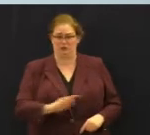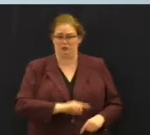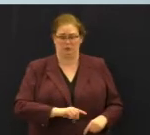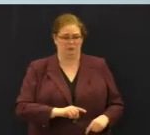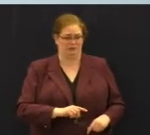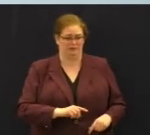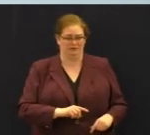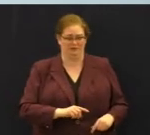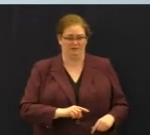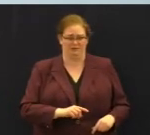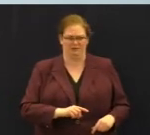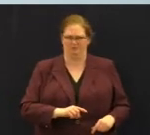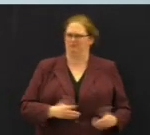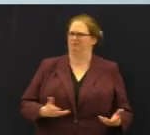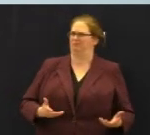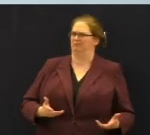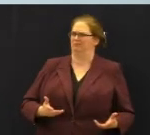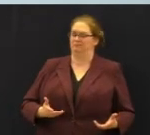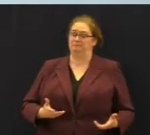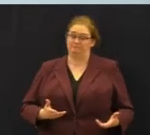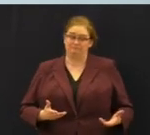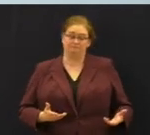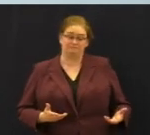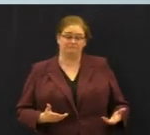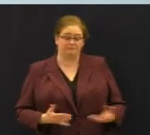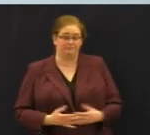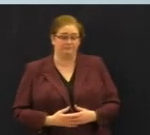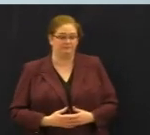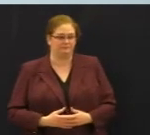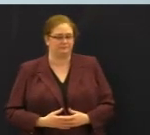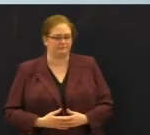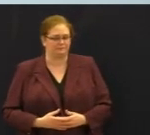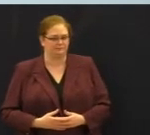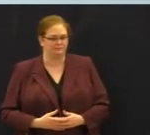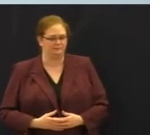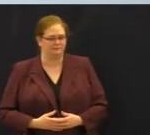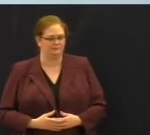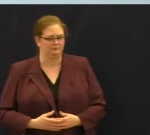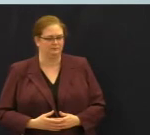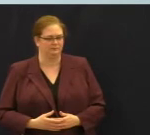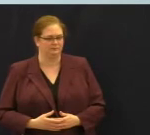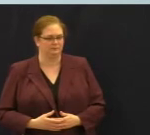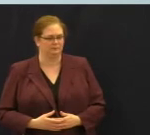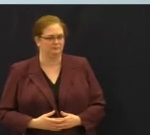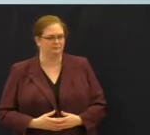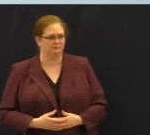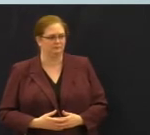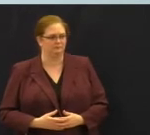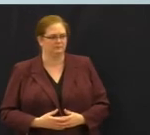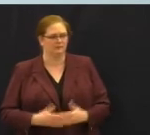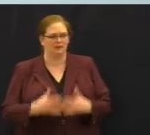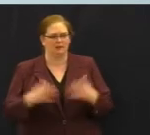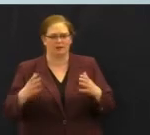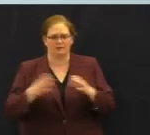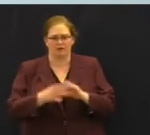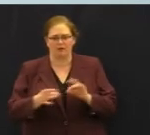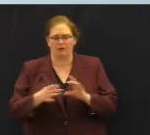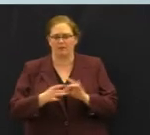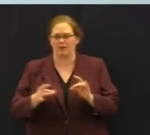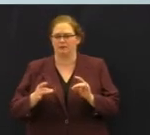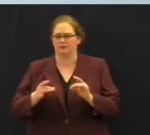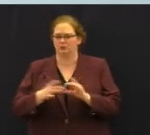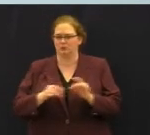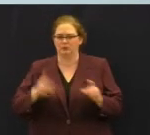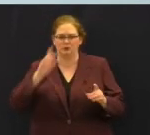recoil and not understand. And I'd let them know that a lot of the comments and commentary you hear